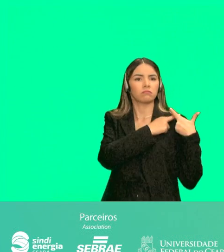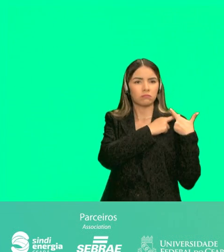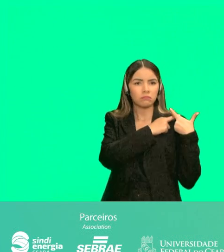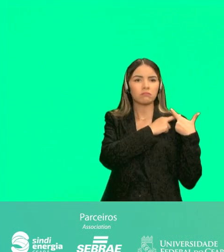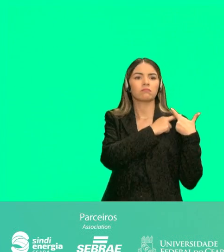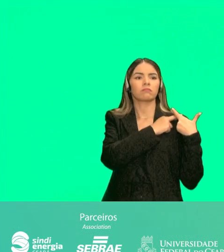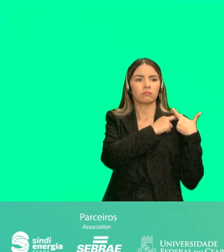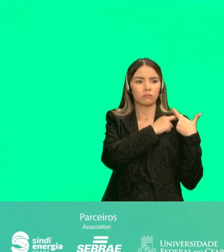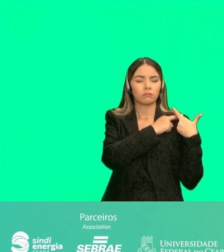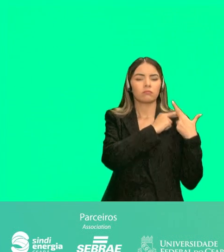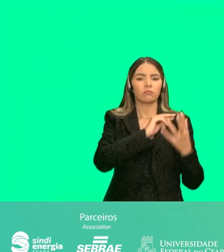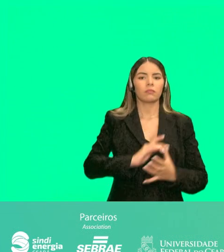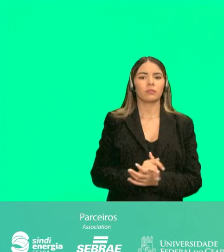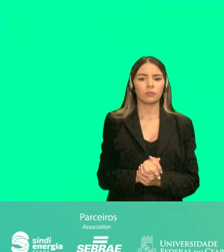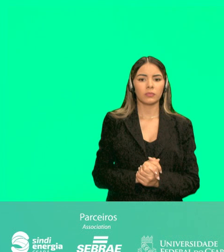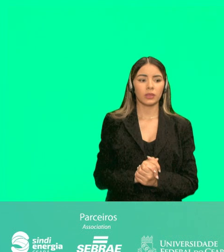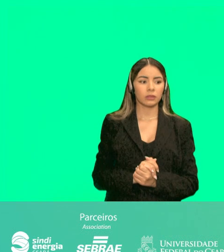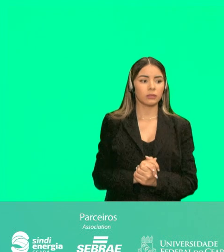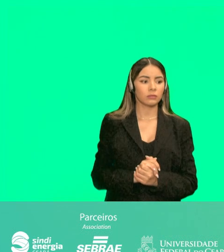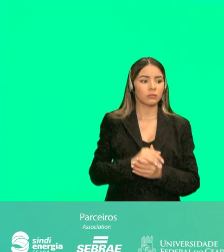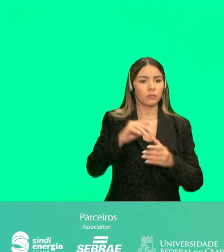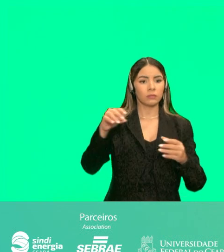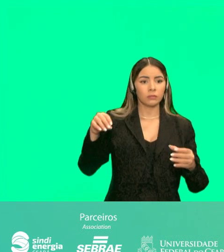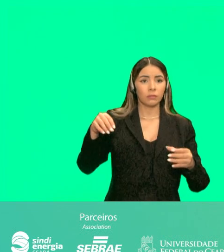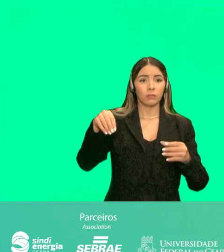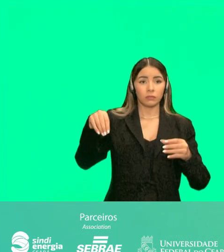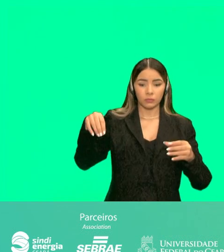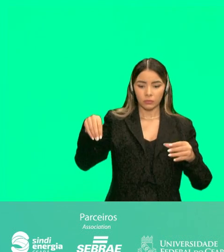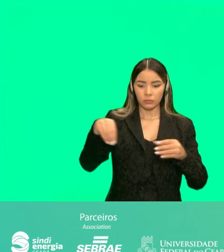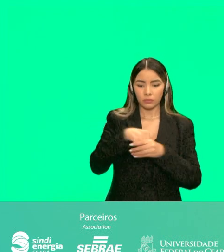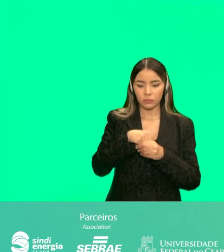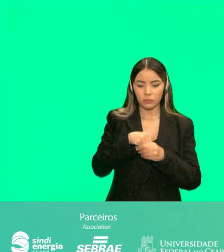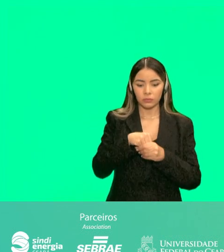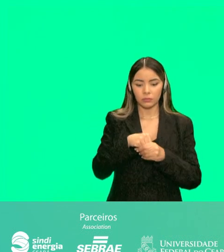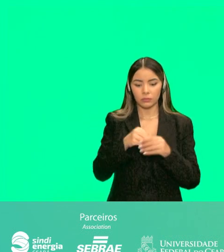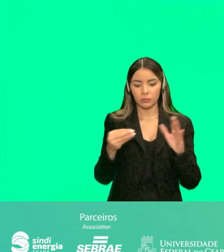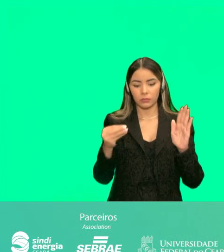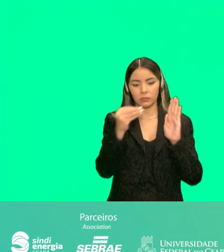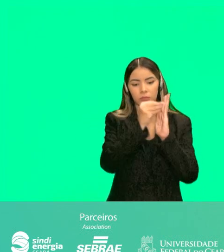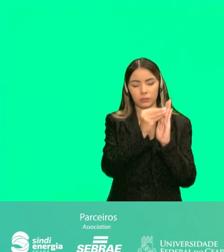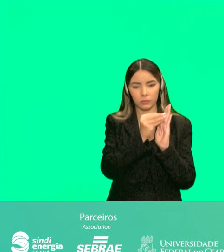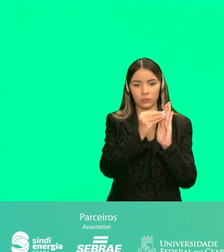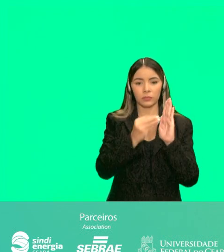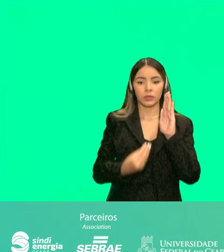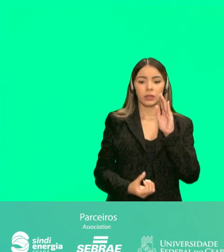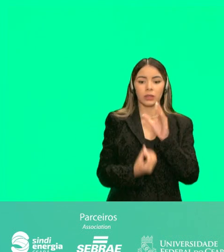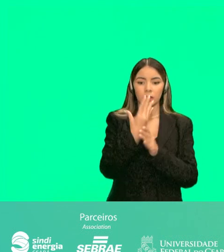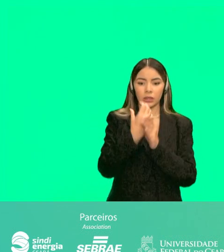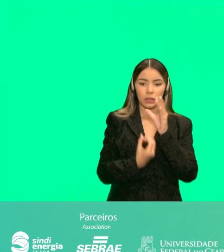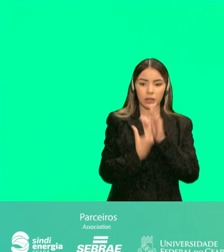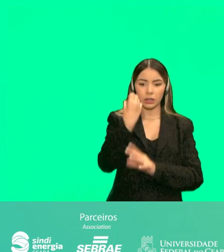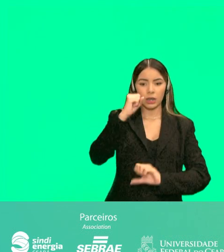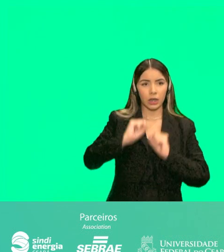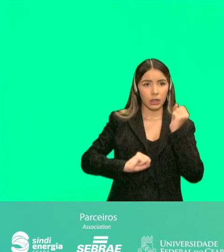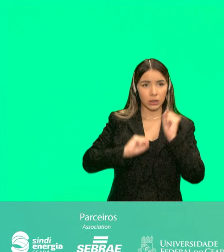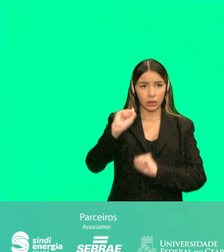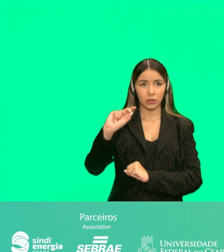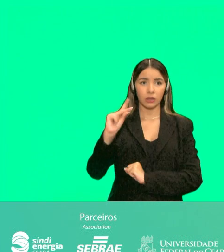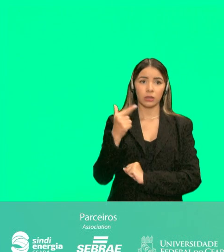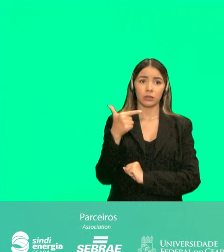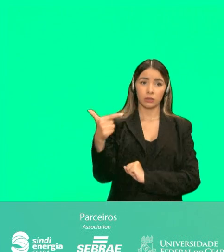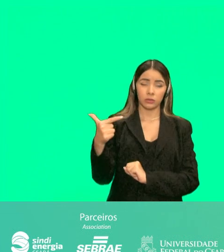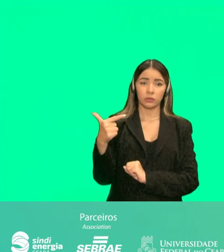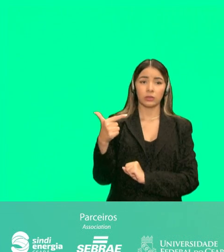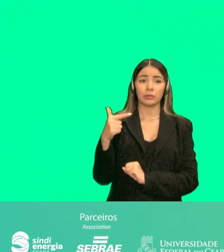the production of the bicentenária, hydrogen, not only incluir no seu compression, portfólio and a Hydron produção has do been hidrogênio, chosen não apenas a amongst all. compressão, E a